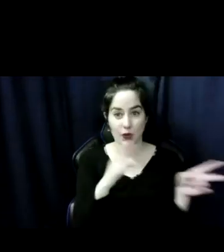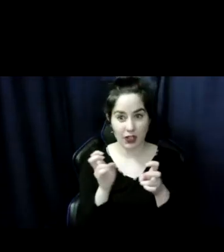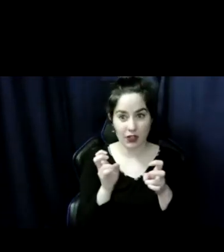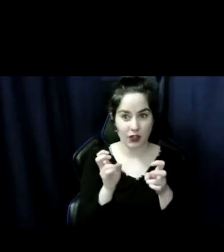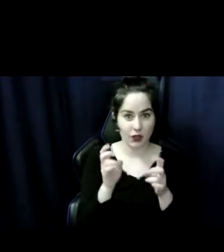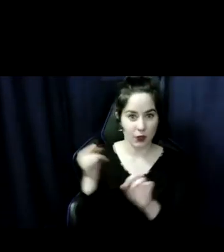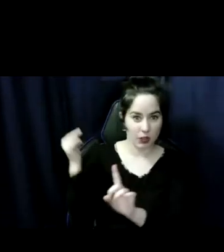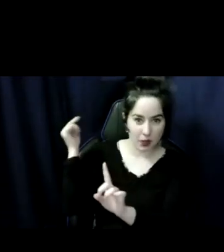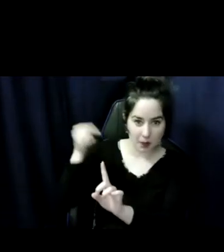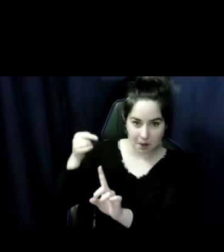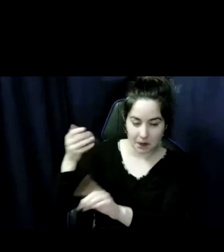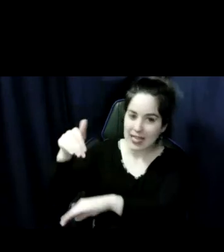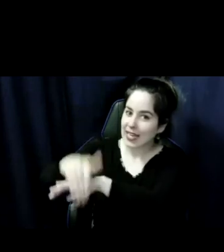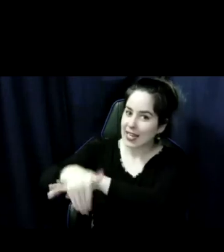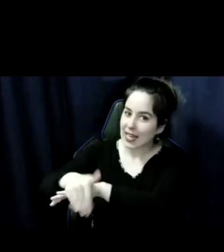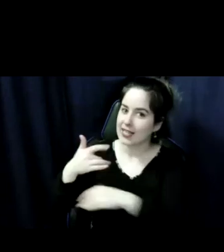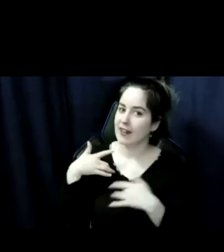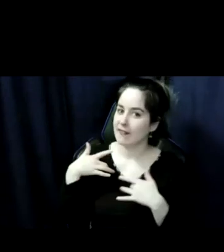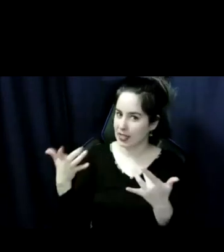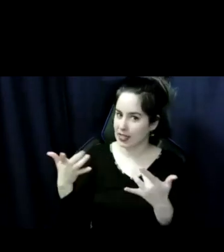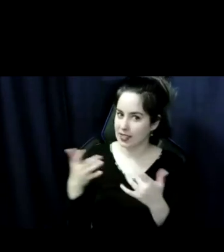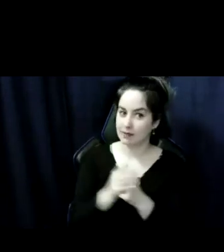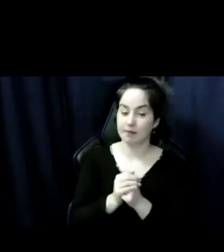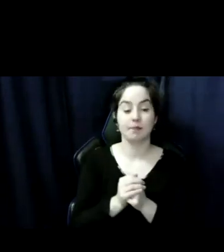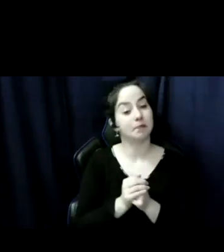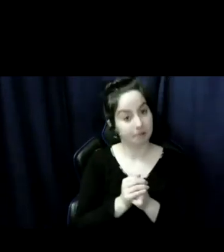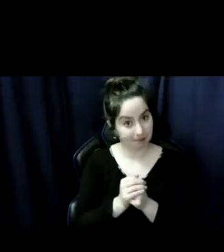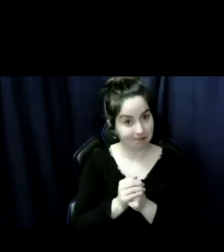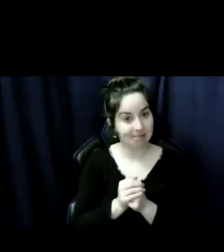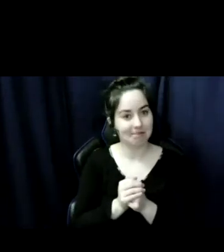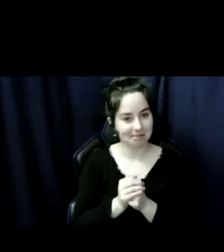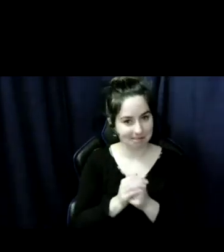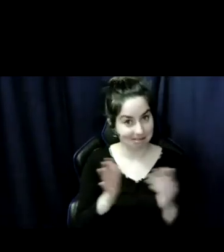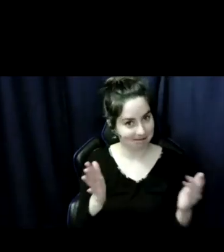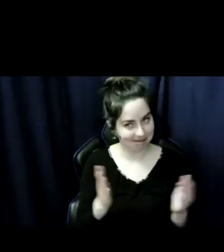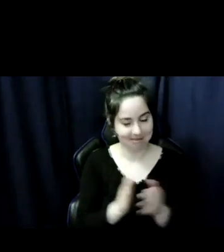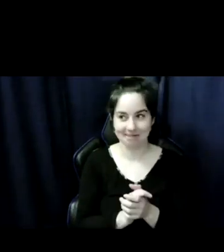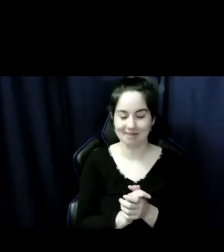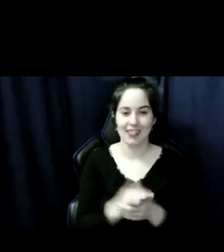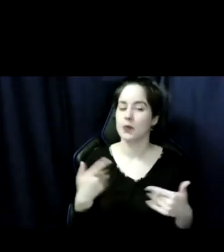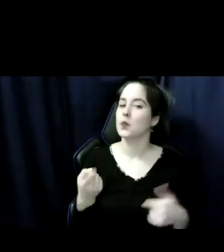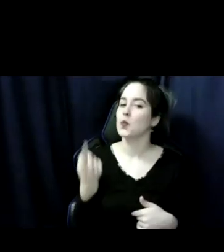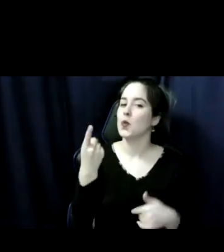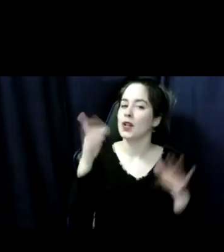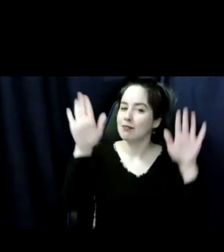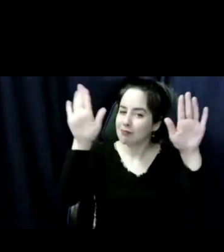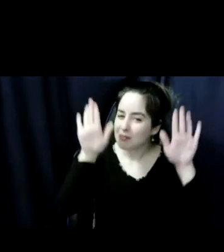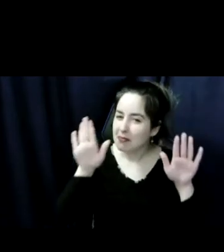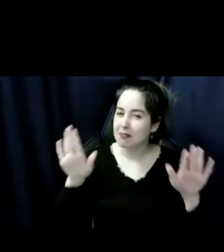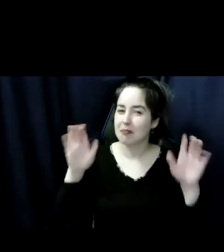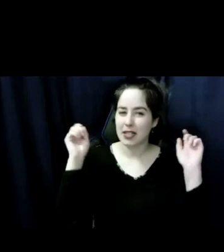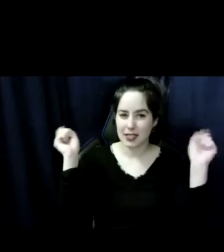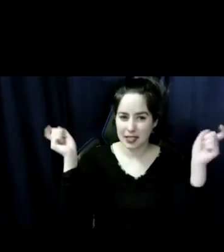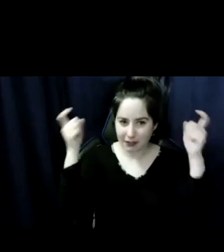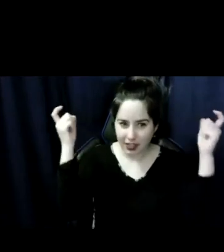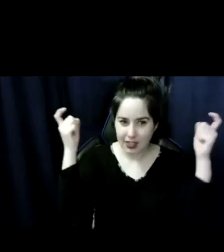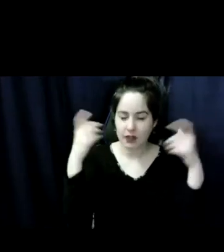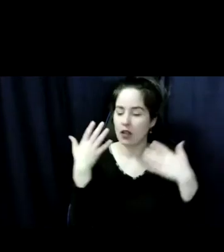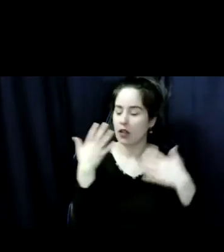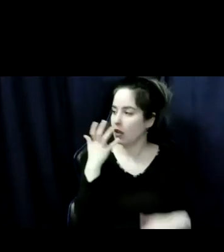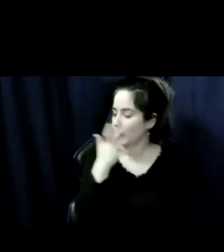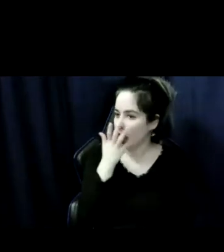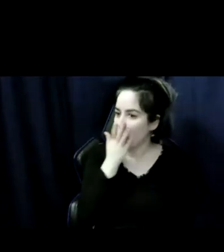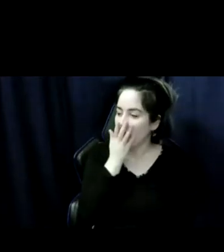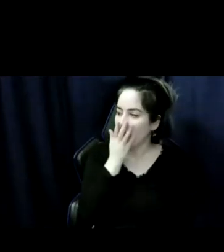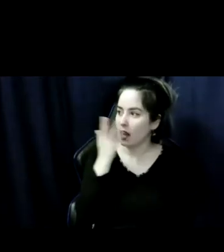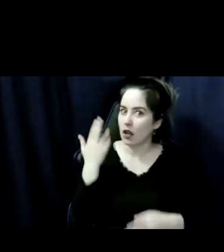those types of events? Yeah, there's this amazing festival. Oh my gosh, am I gonna blank on the